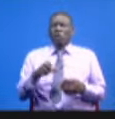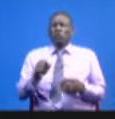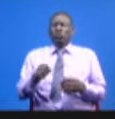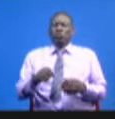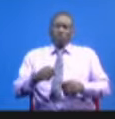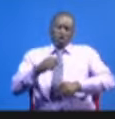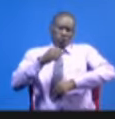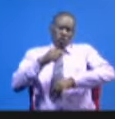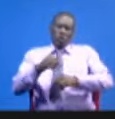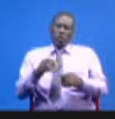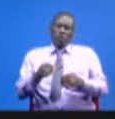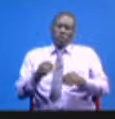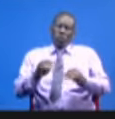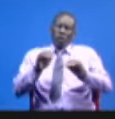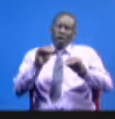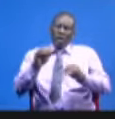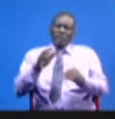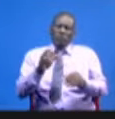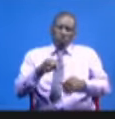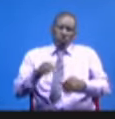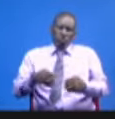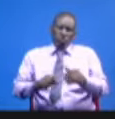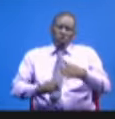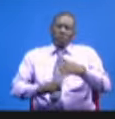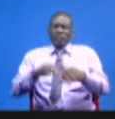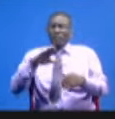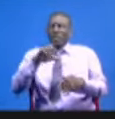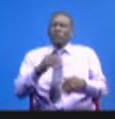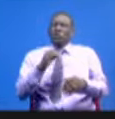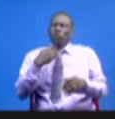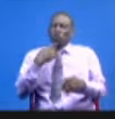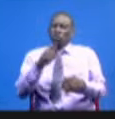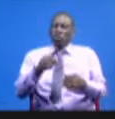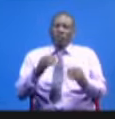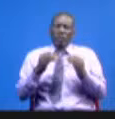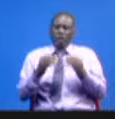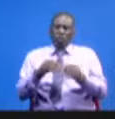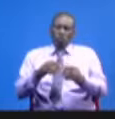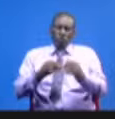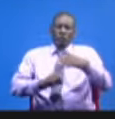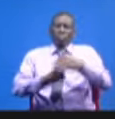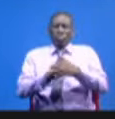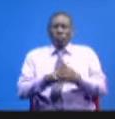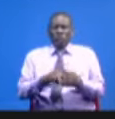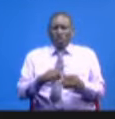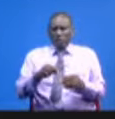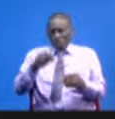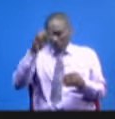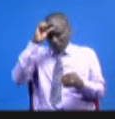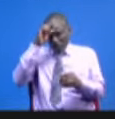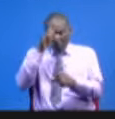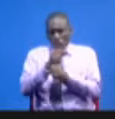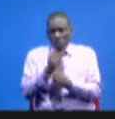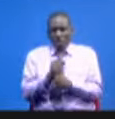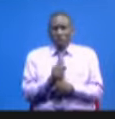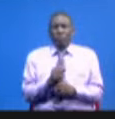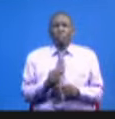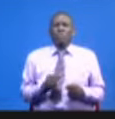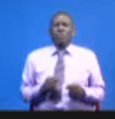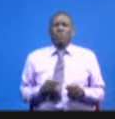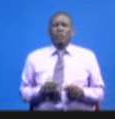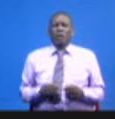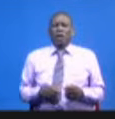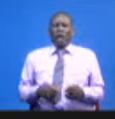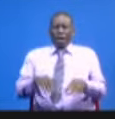policies implemented in the education sector. A member from Kuria West,